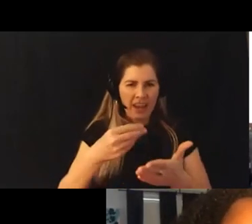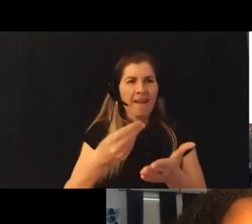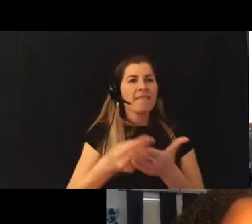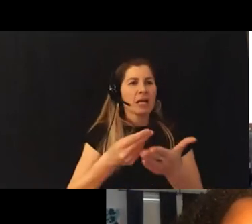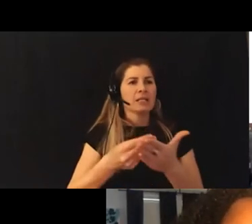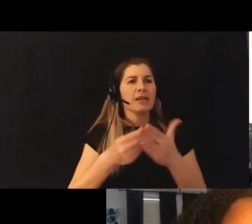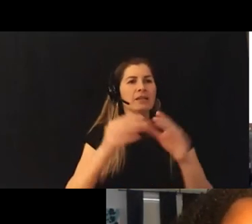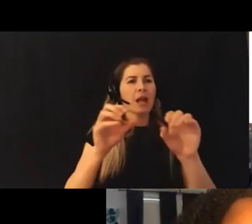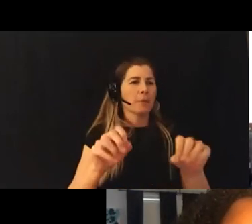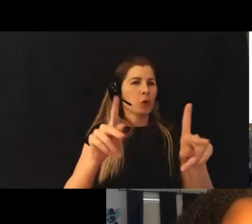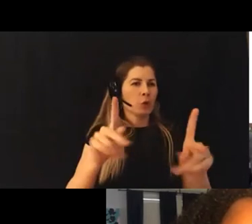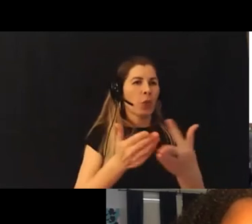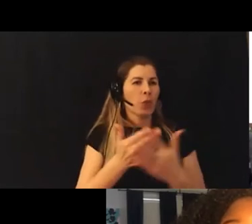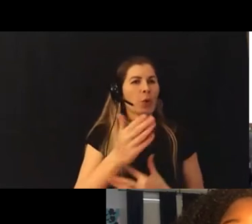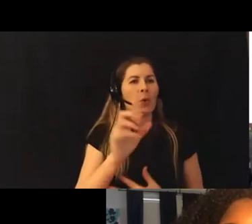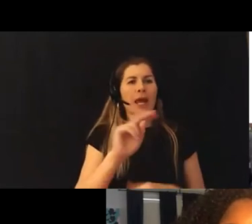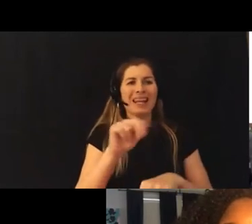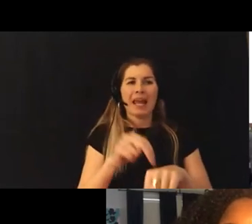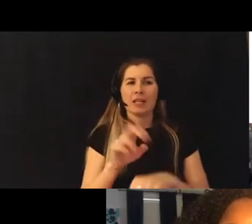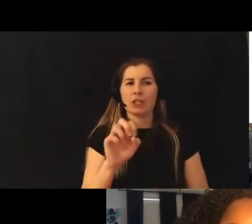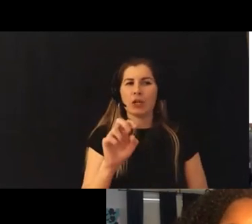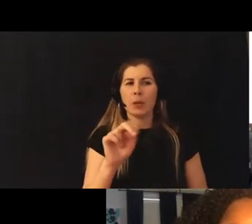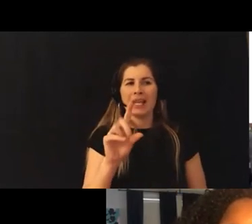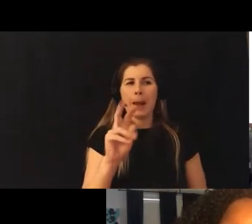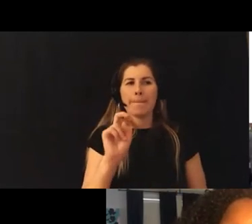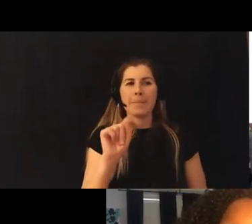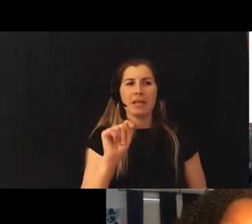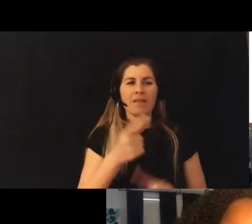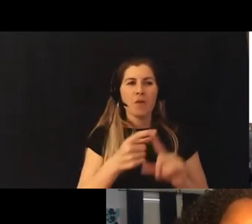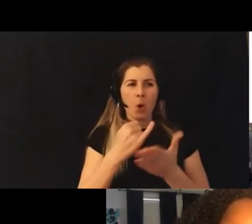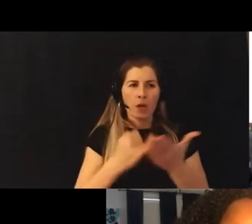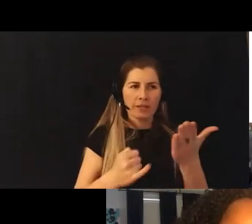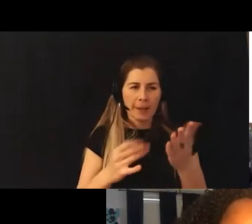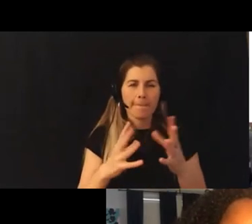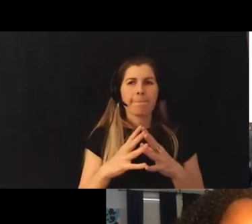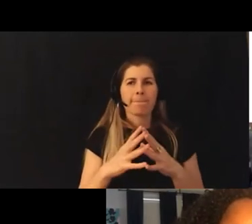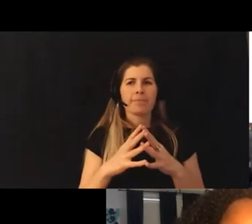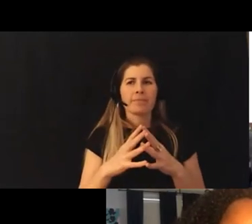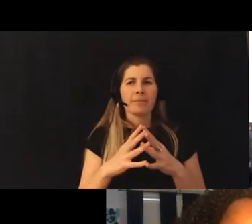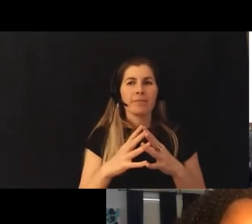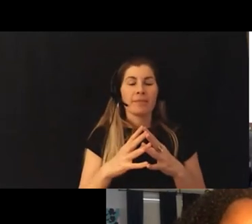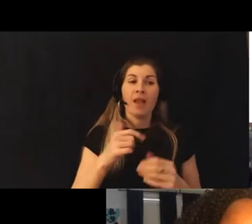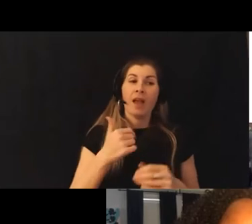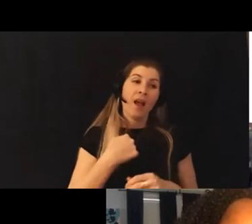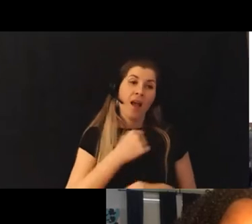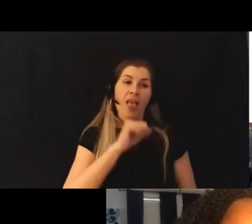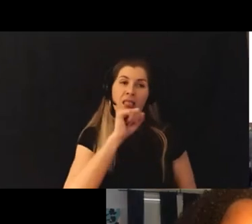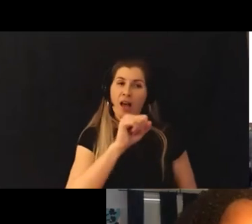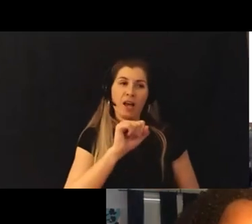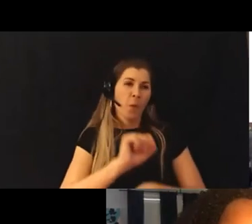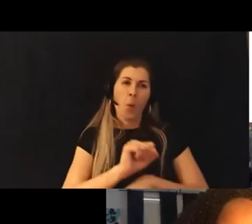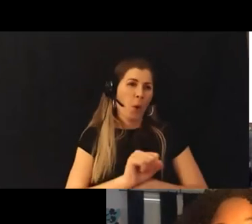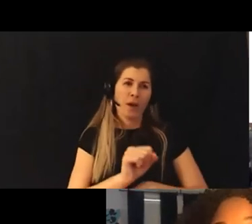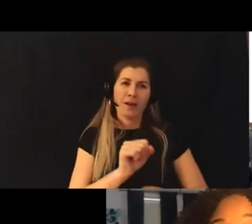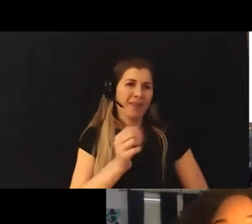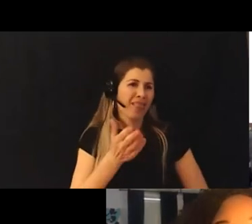available through the National Endowment for the Arts for a moment. And one of the things that I love about working at the Arts Endowment, one of the things